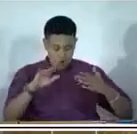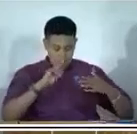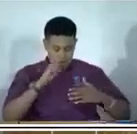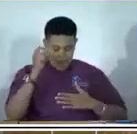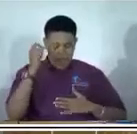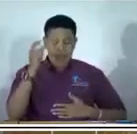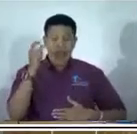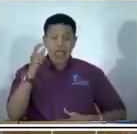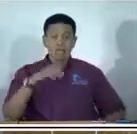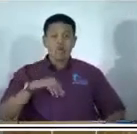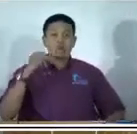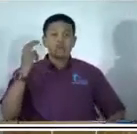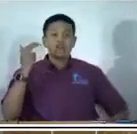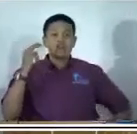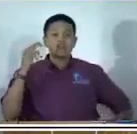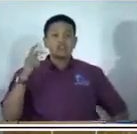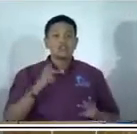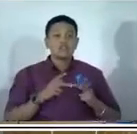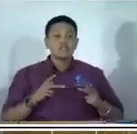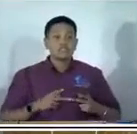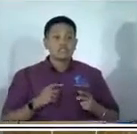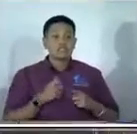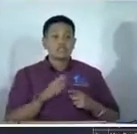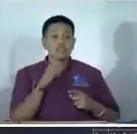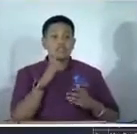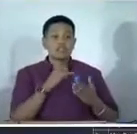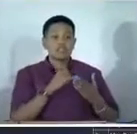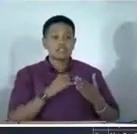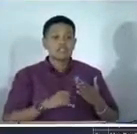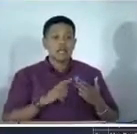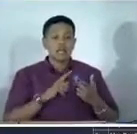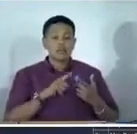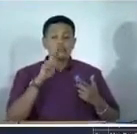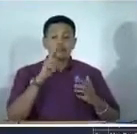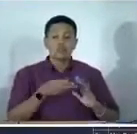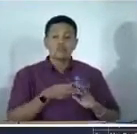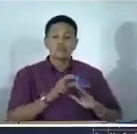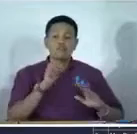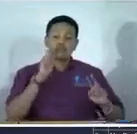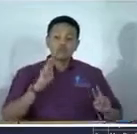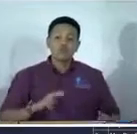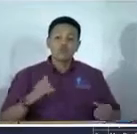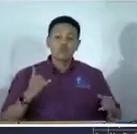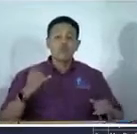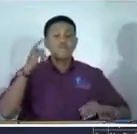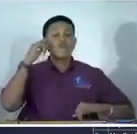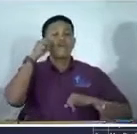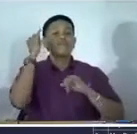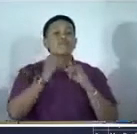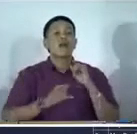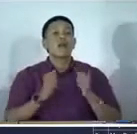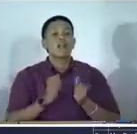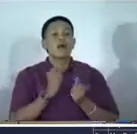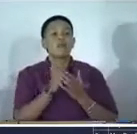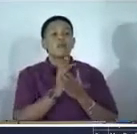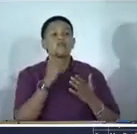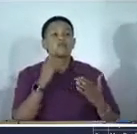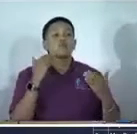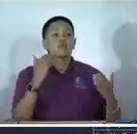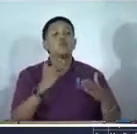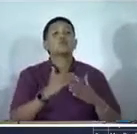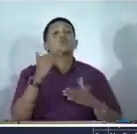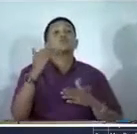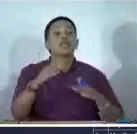of 13 facilities have been designed and are being reviewed now for final approval to move to the next